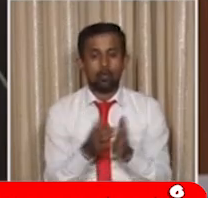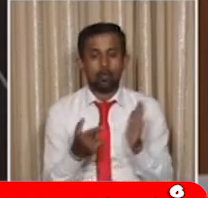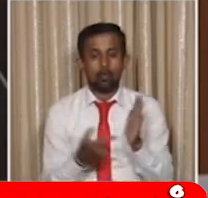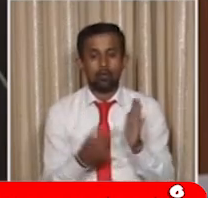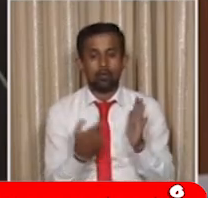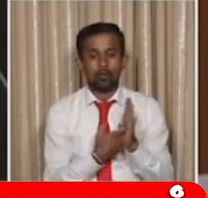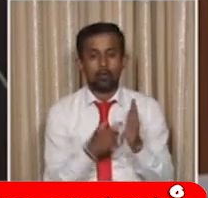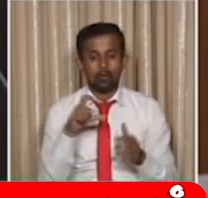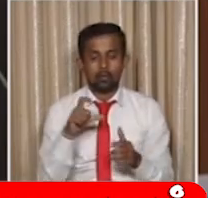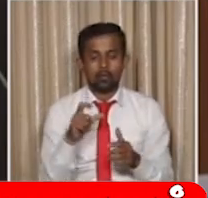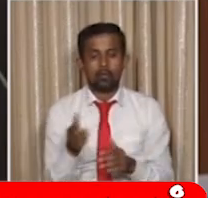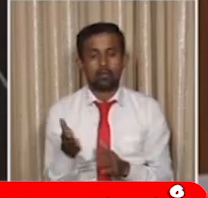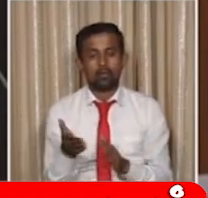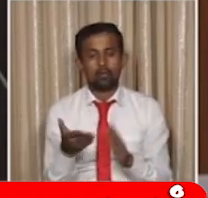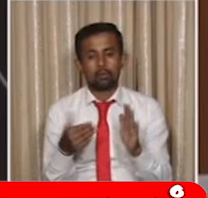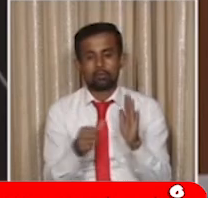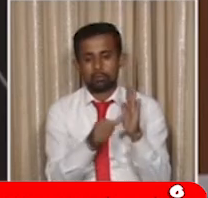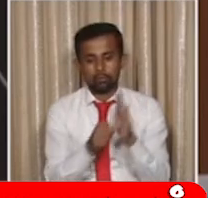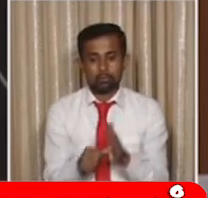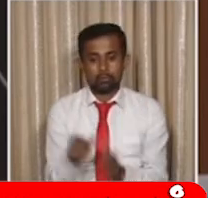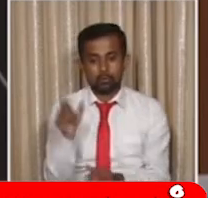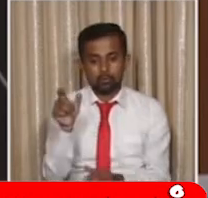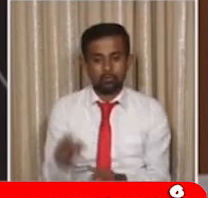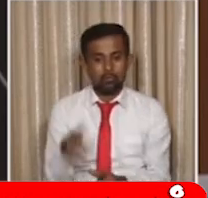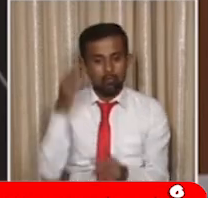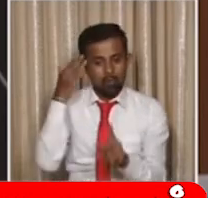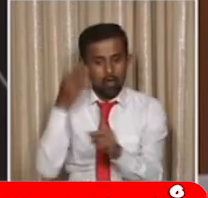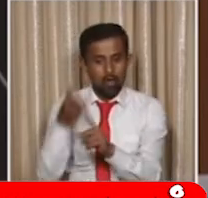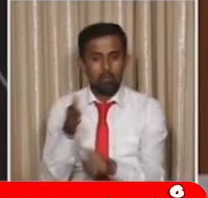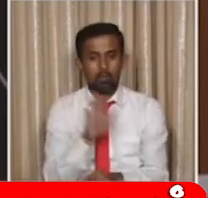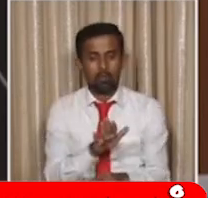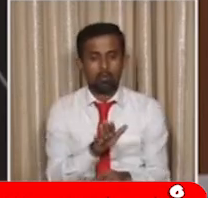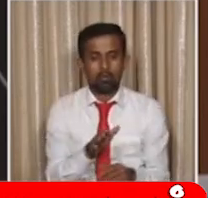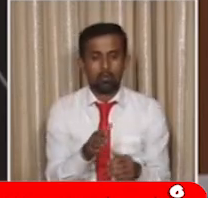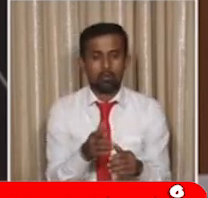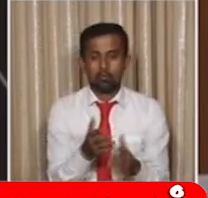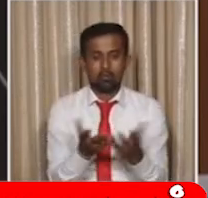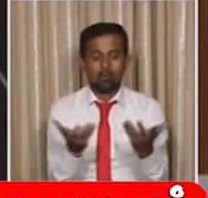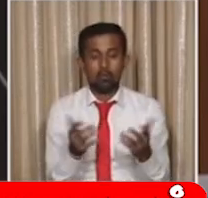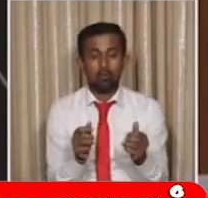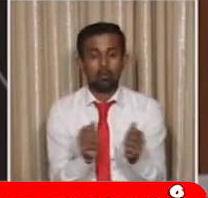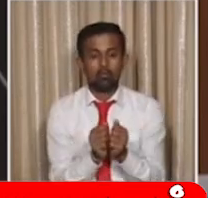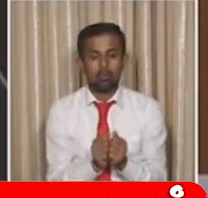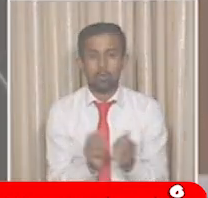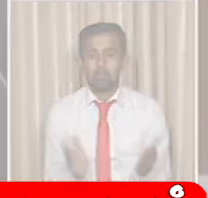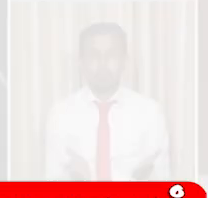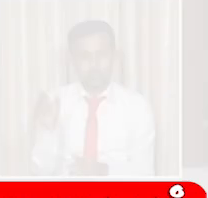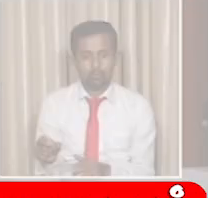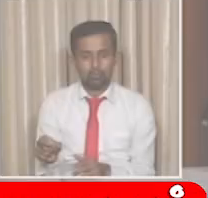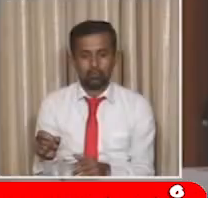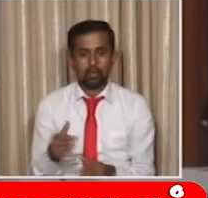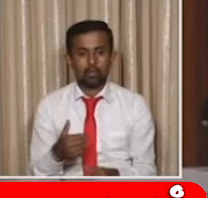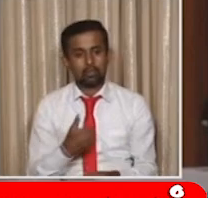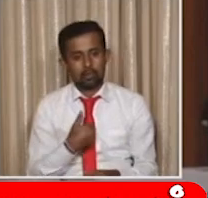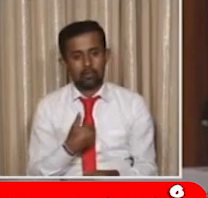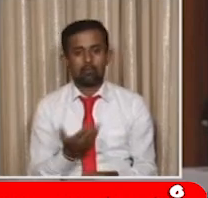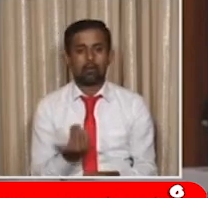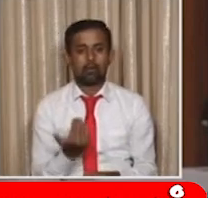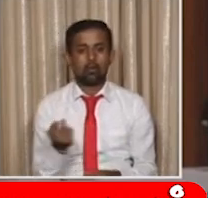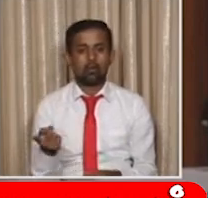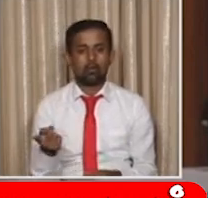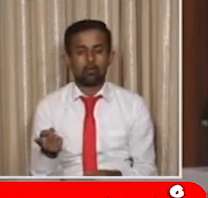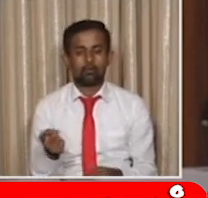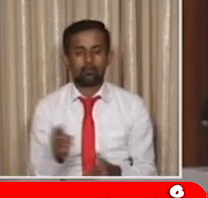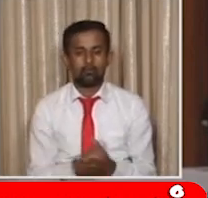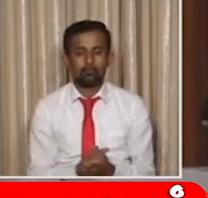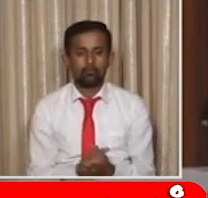It cannot succeed. You can't even start without the victims being satisfied with the process. All right,